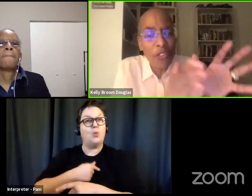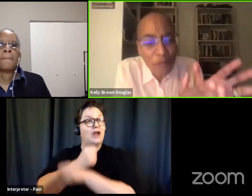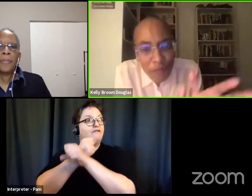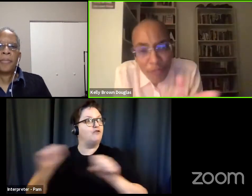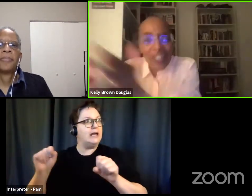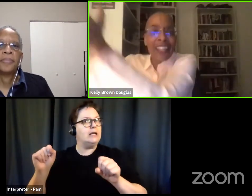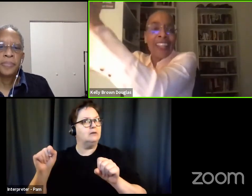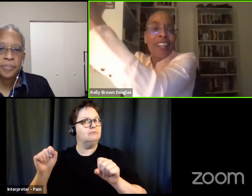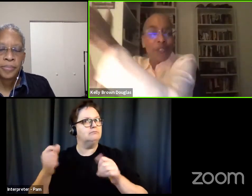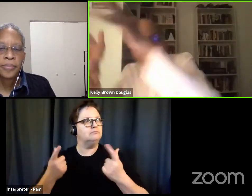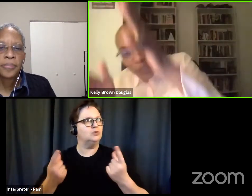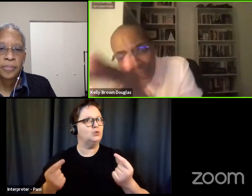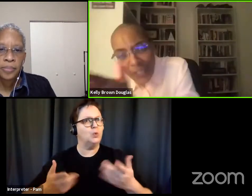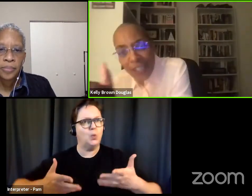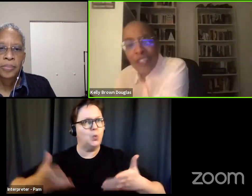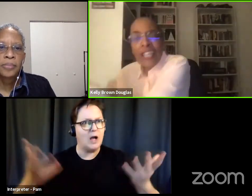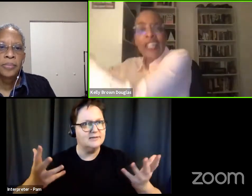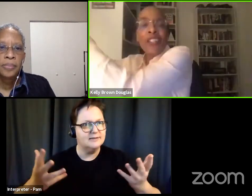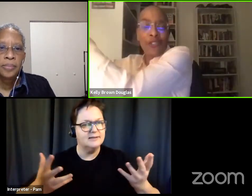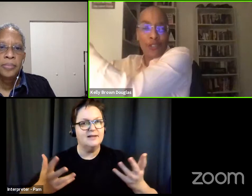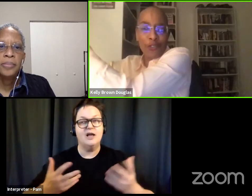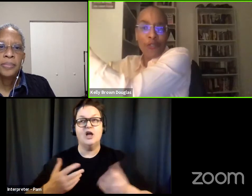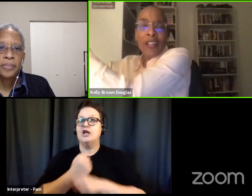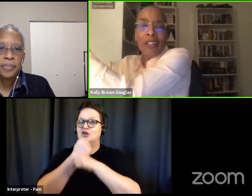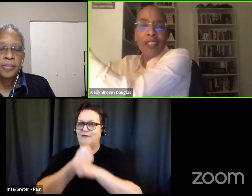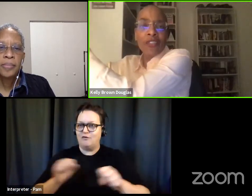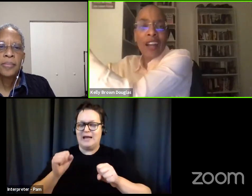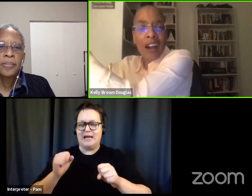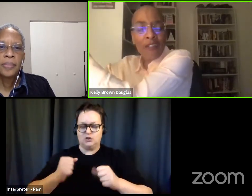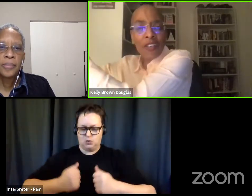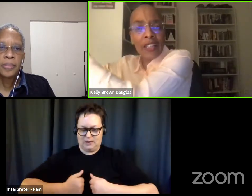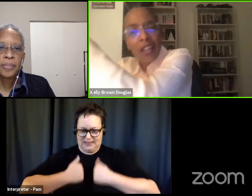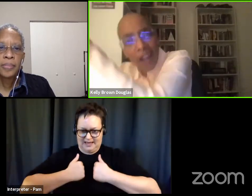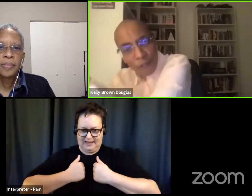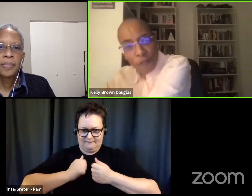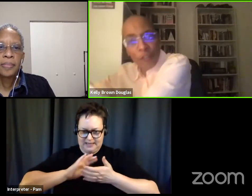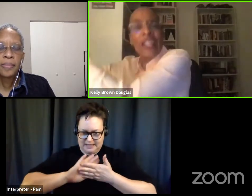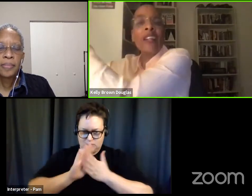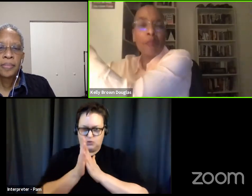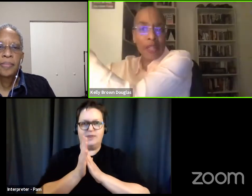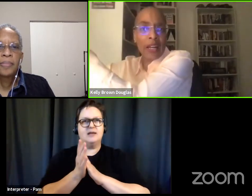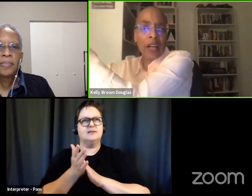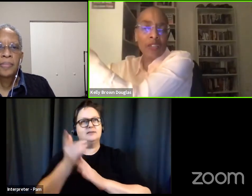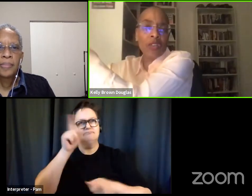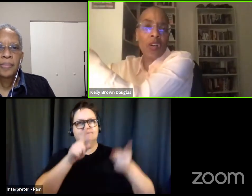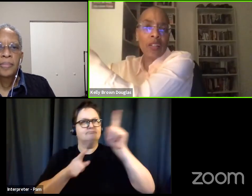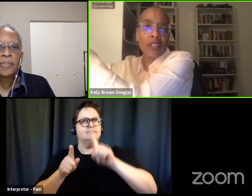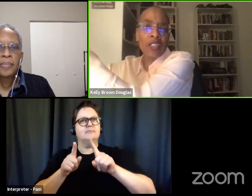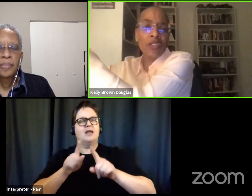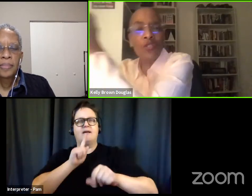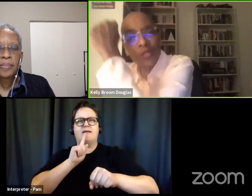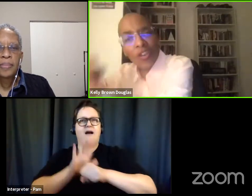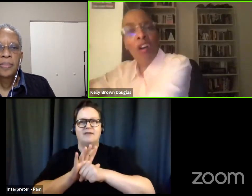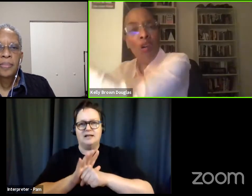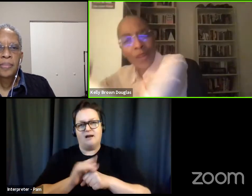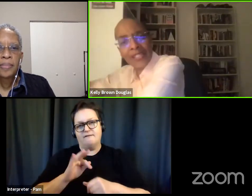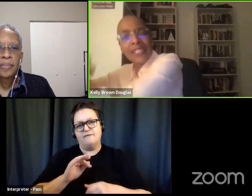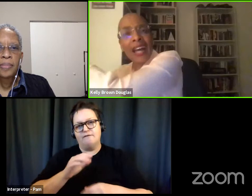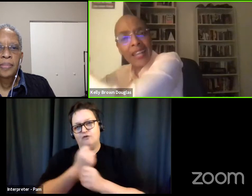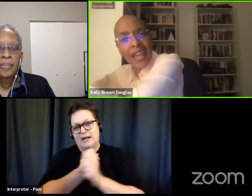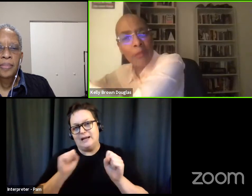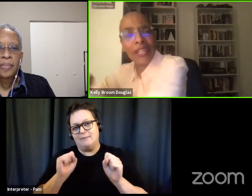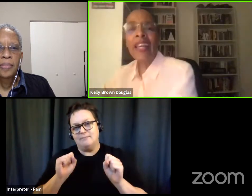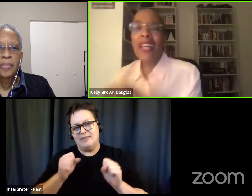so you're free to live into this covenant of freedom that God has called us into. So it's